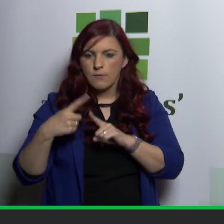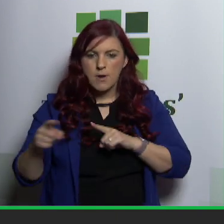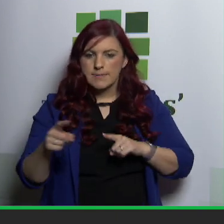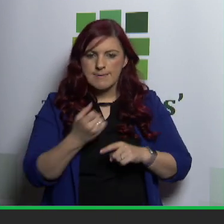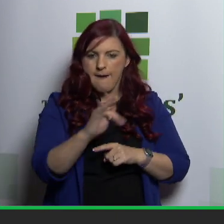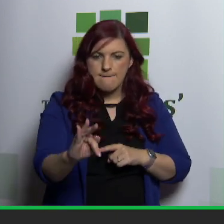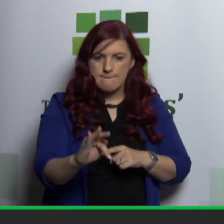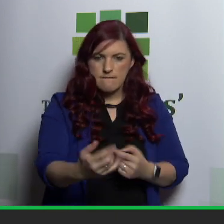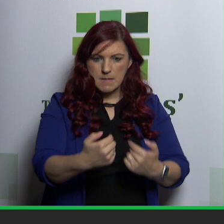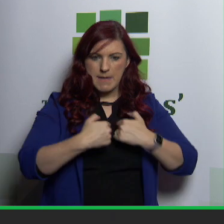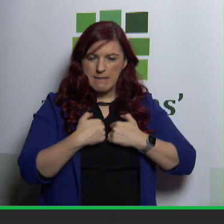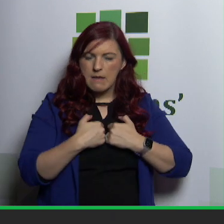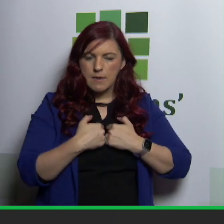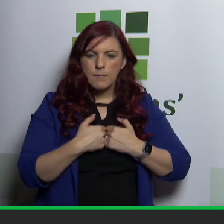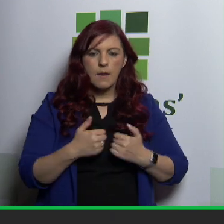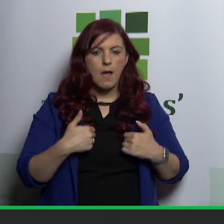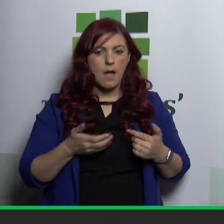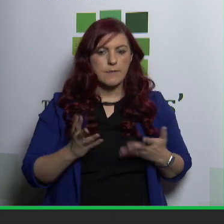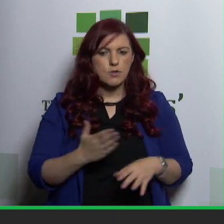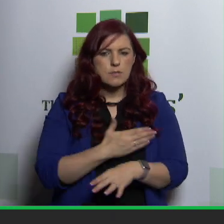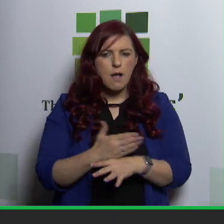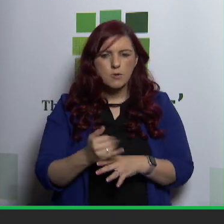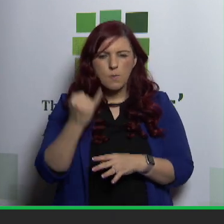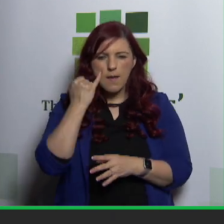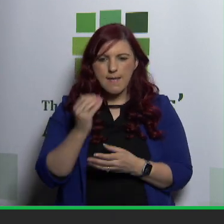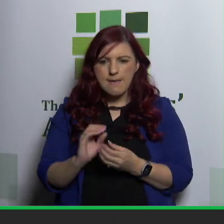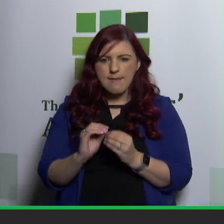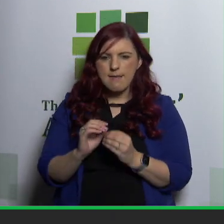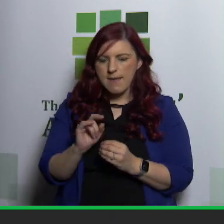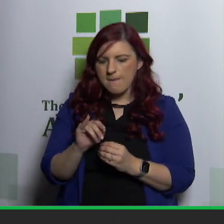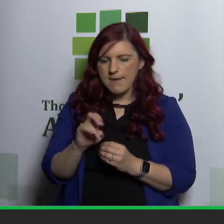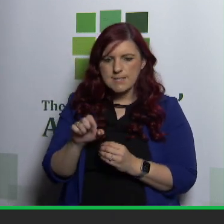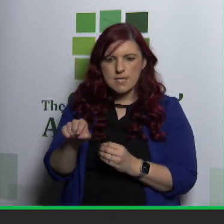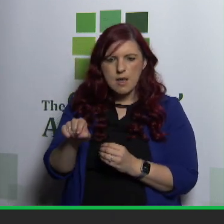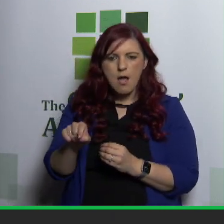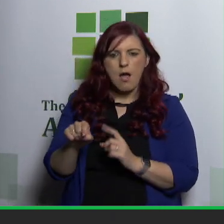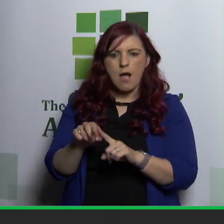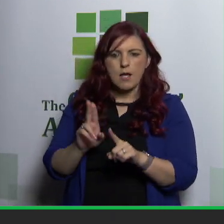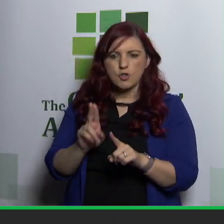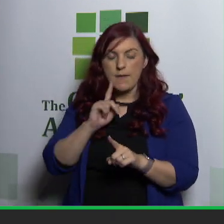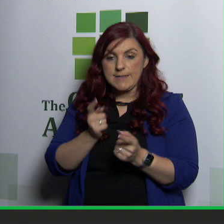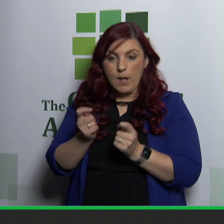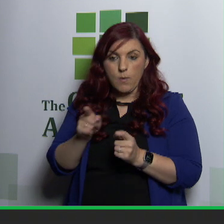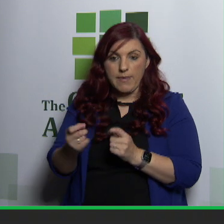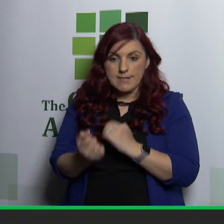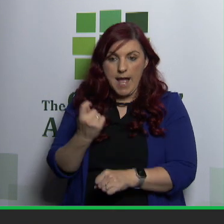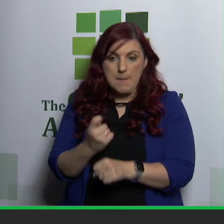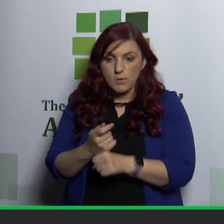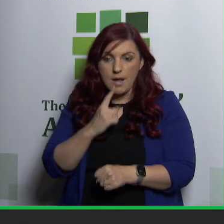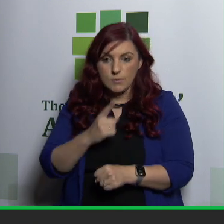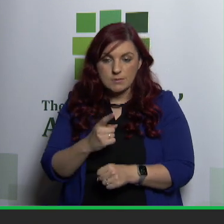I started using Zimmerfane to forget about the problems that I should have dealt with at the time. We